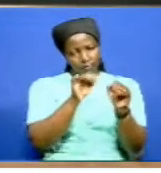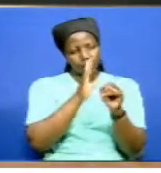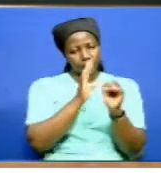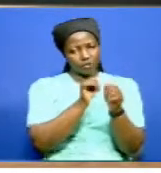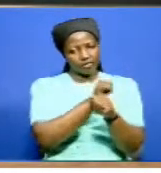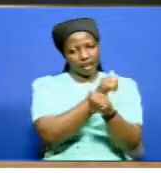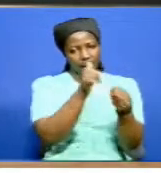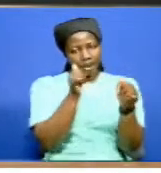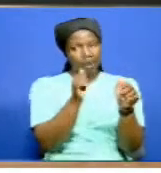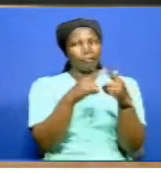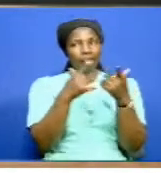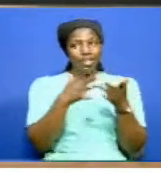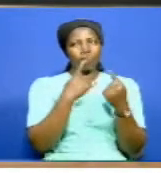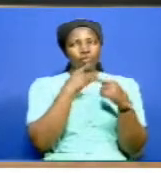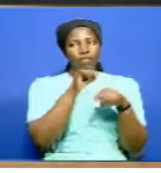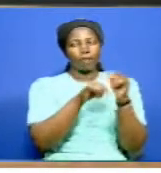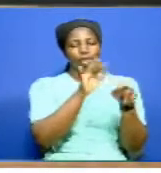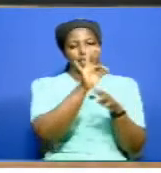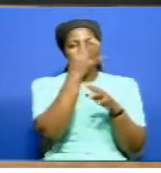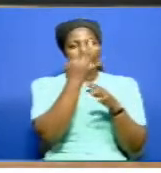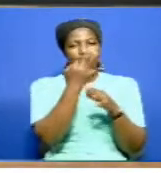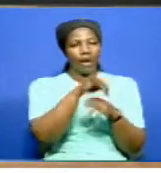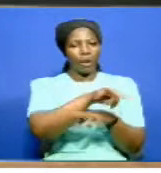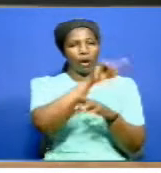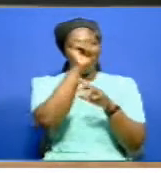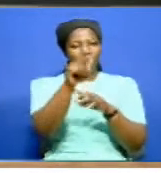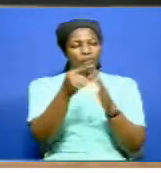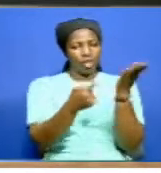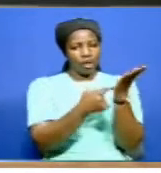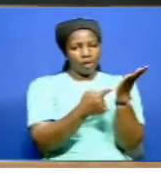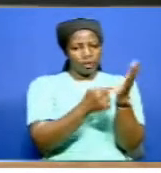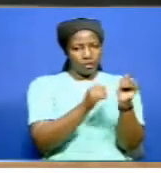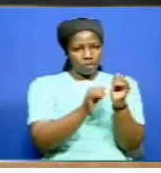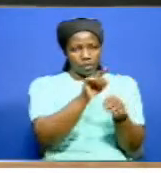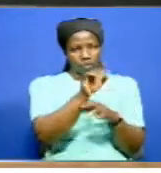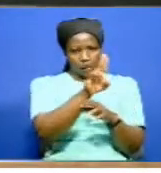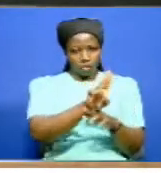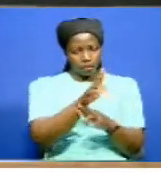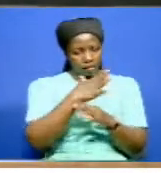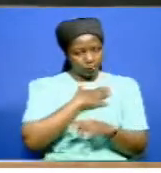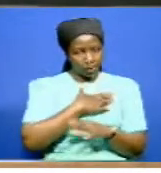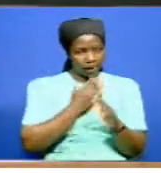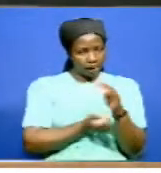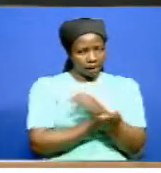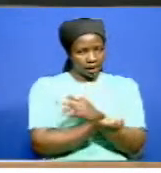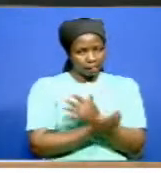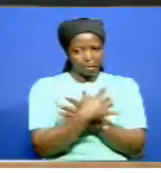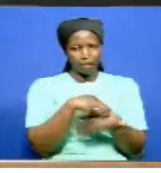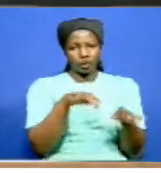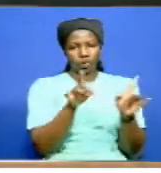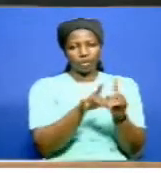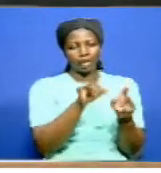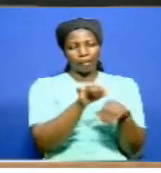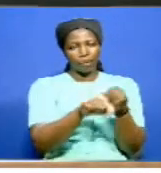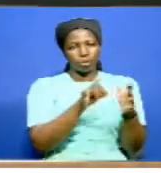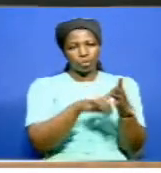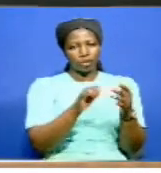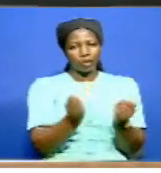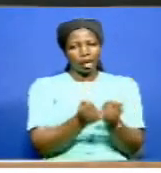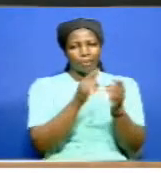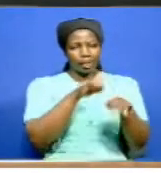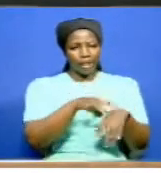of the third wave, the technology that you are using, kindly explain a little bit. You touched on it when you talked about